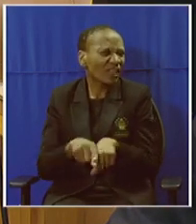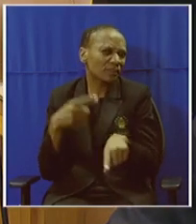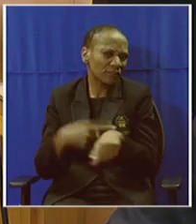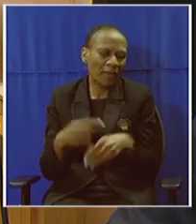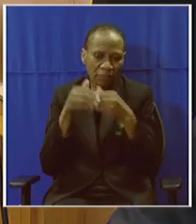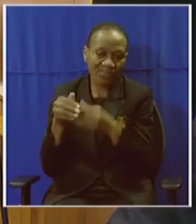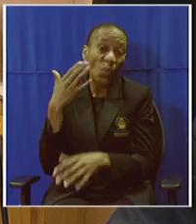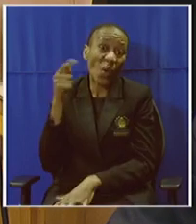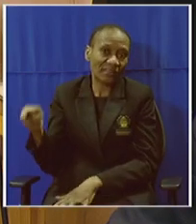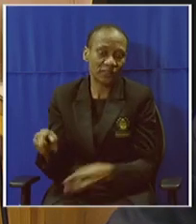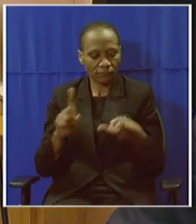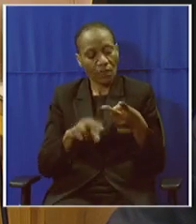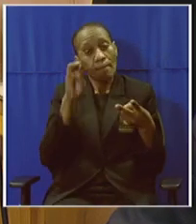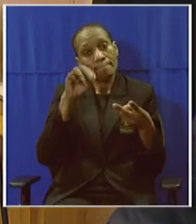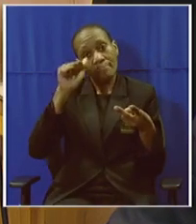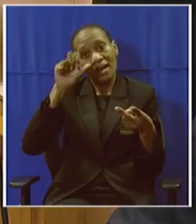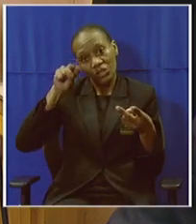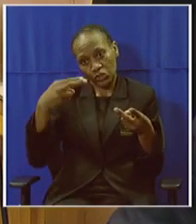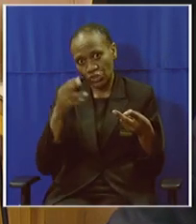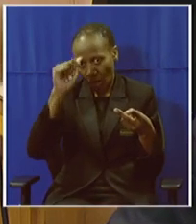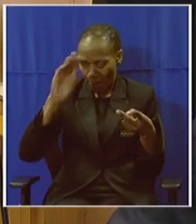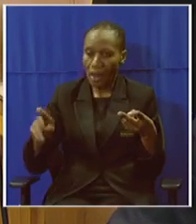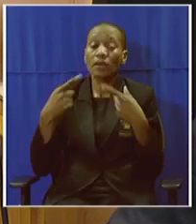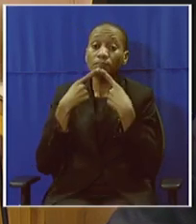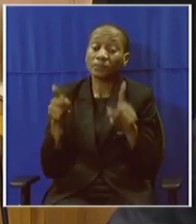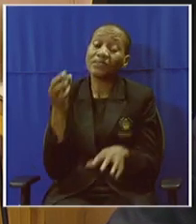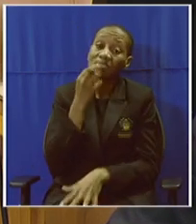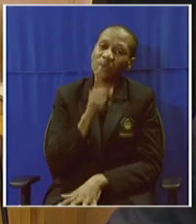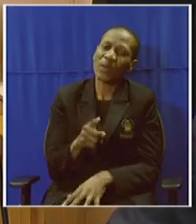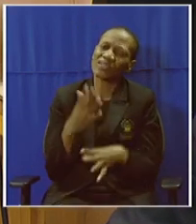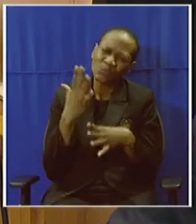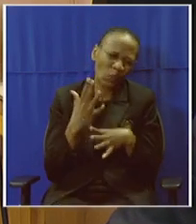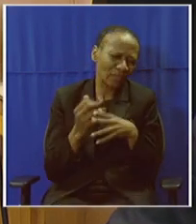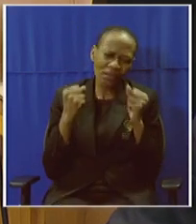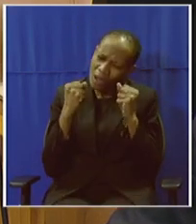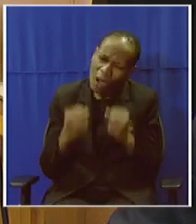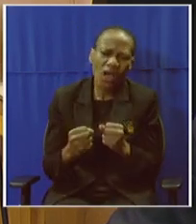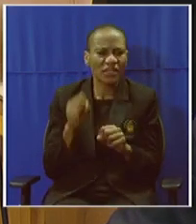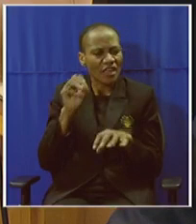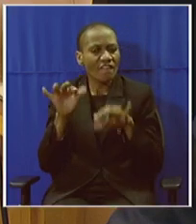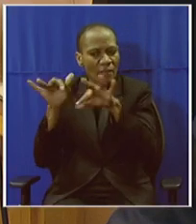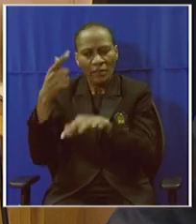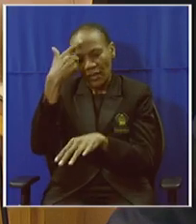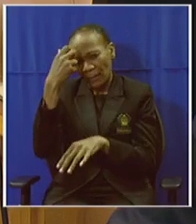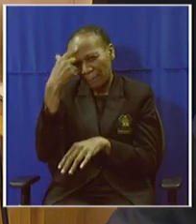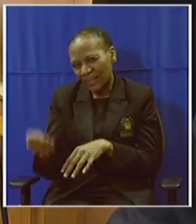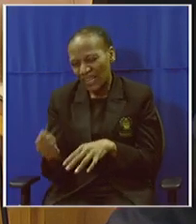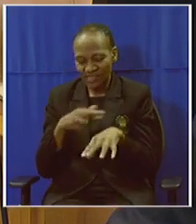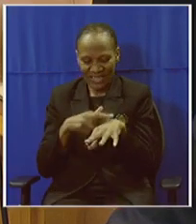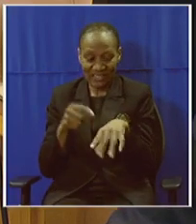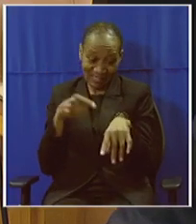Herman Mashaba mentioned in his resignation too, it's difficult to work with people who believe race is